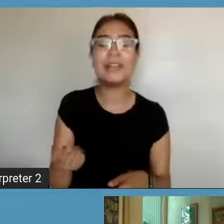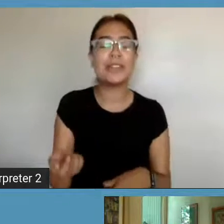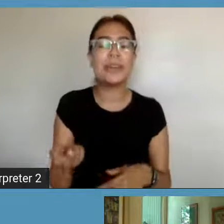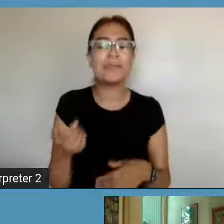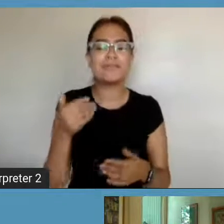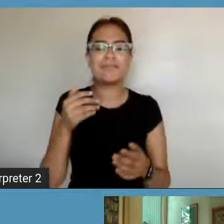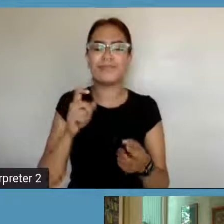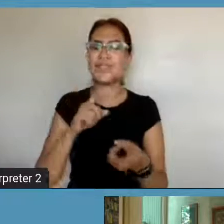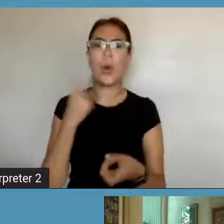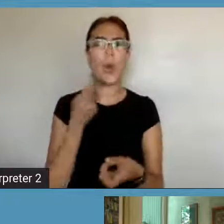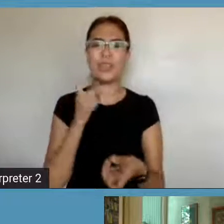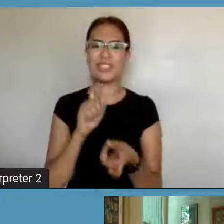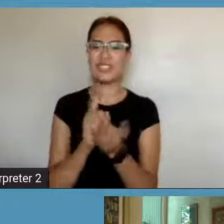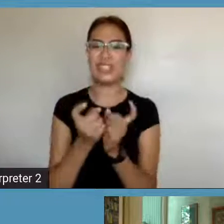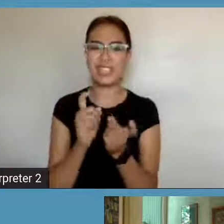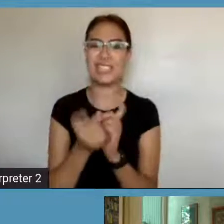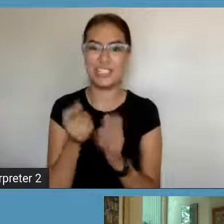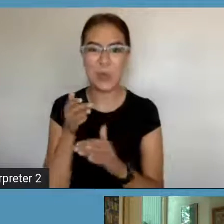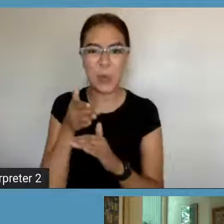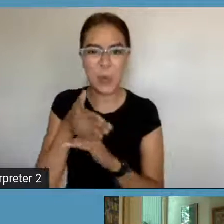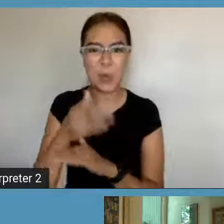it's continuous in a sense.